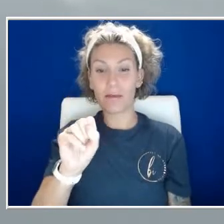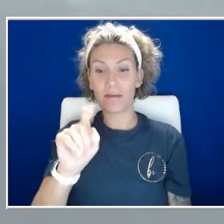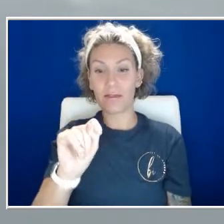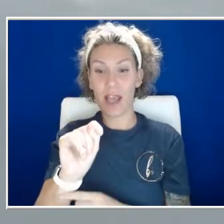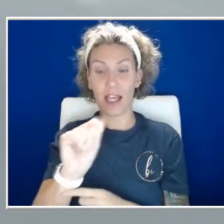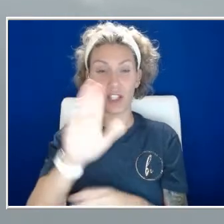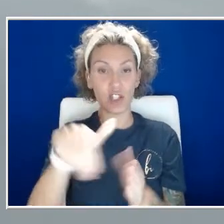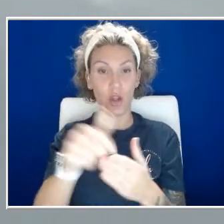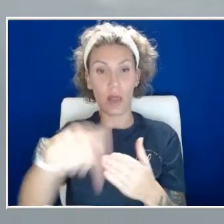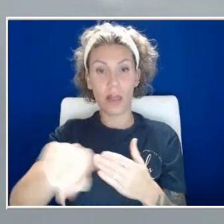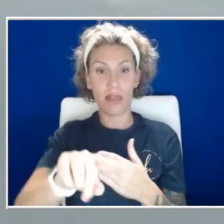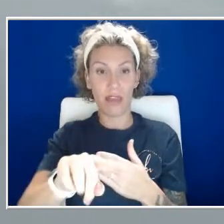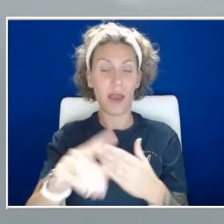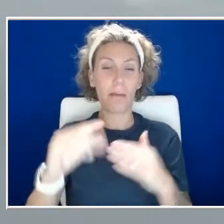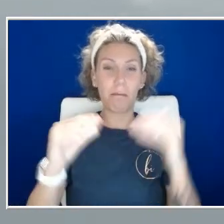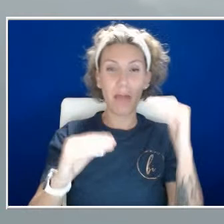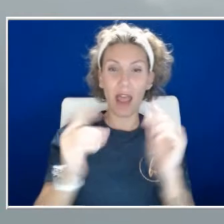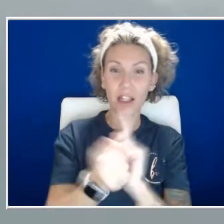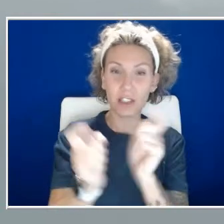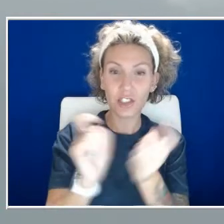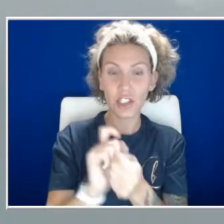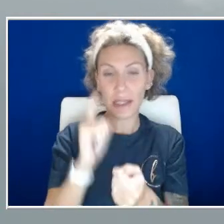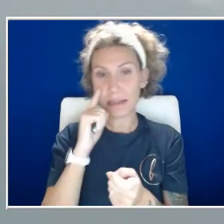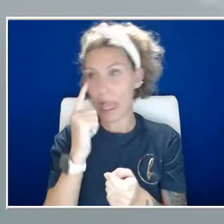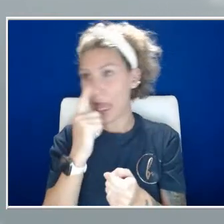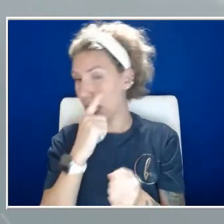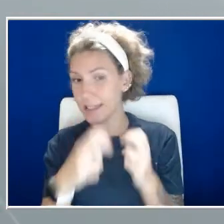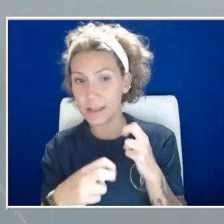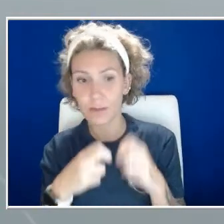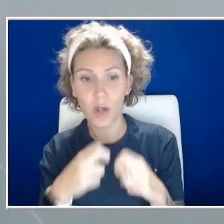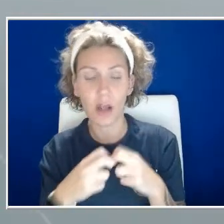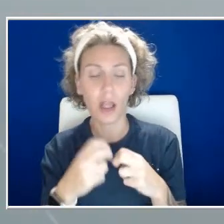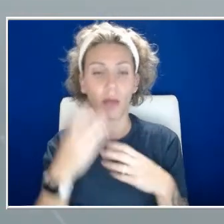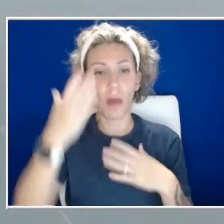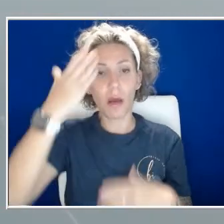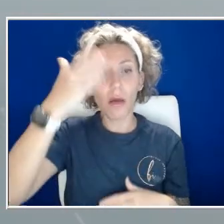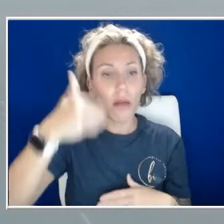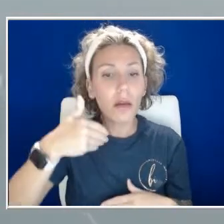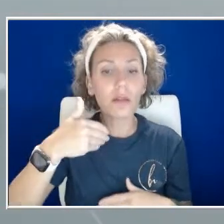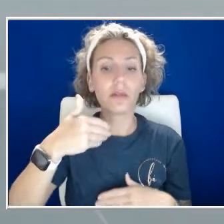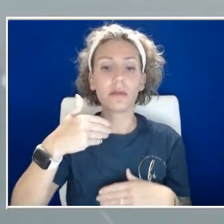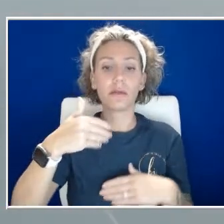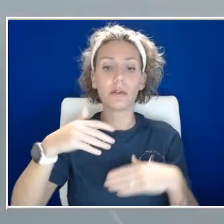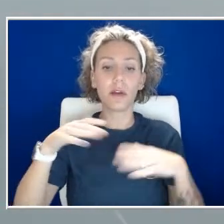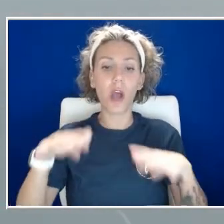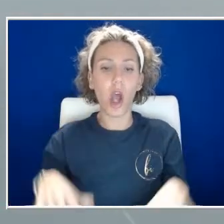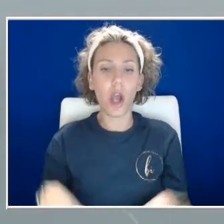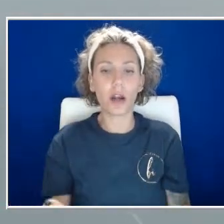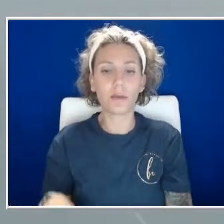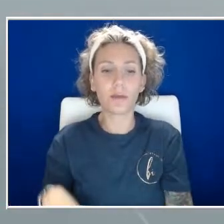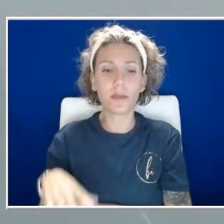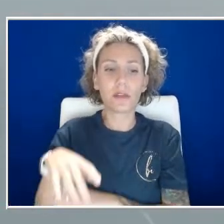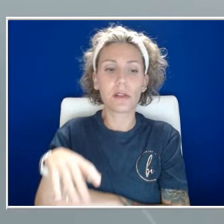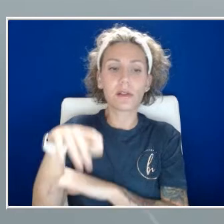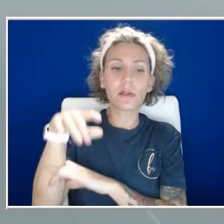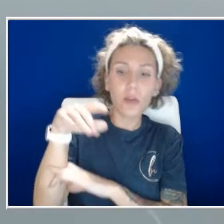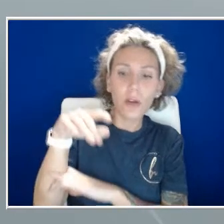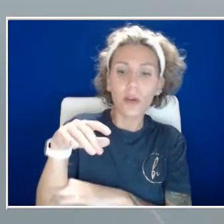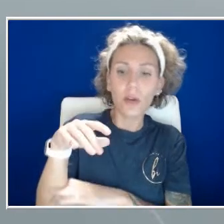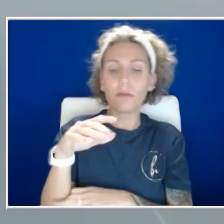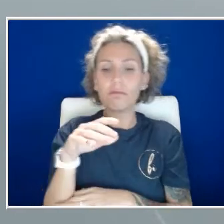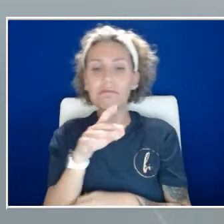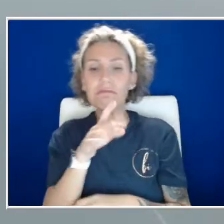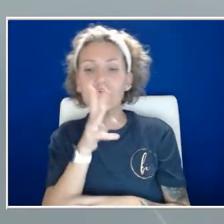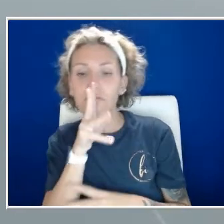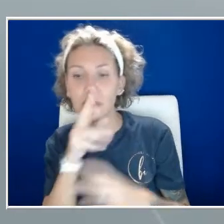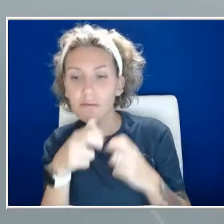Balance changes, eyesight problems, face drooping, arms that can't be raised, speech problems, and finally, as we've mentioned, the